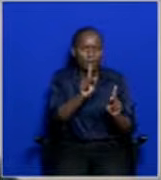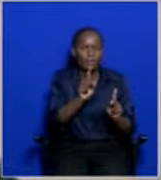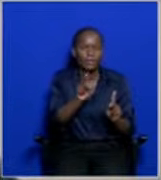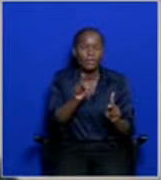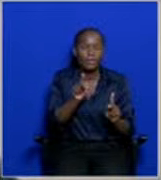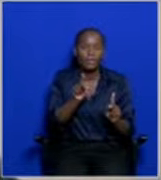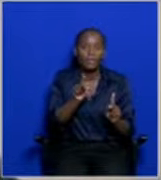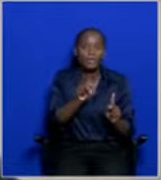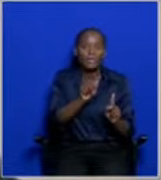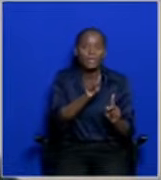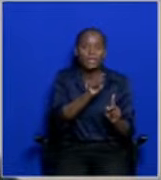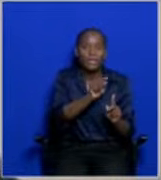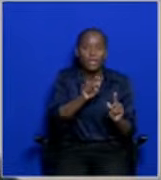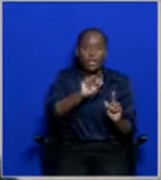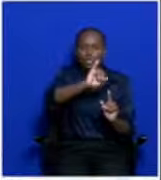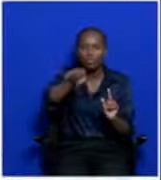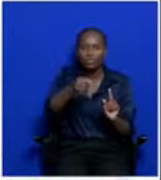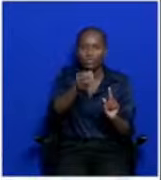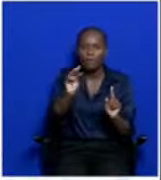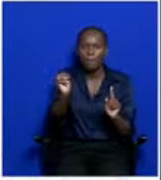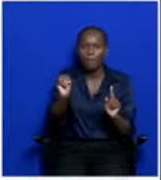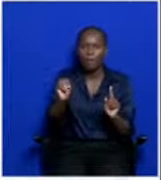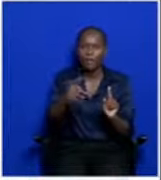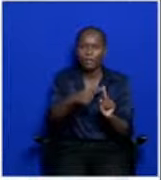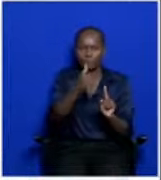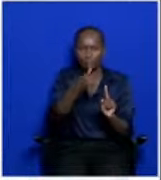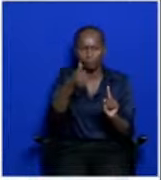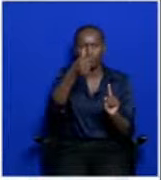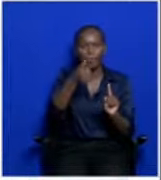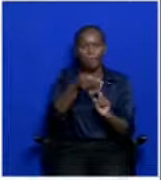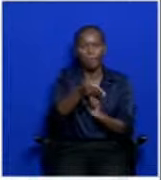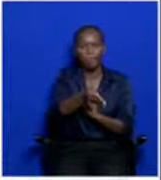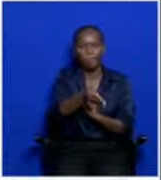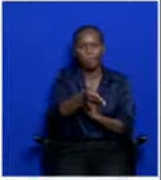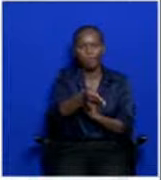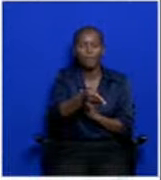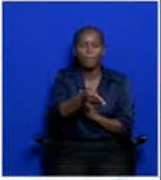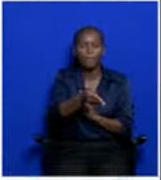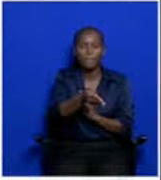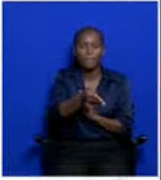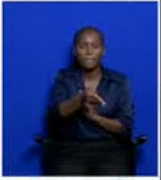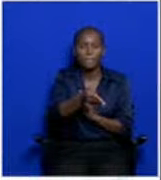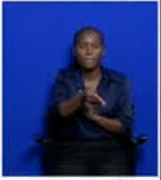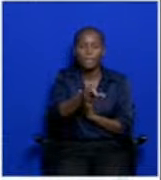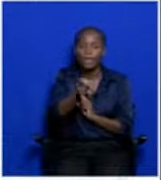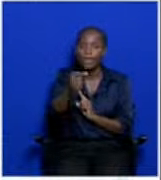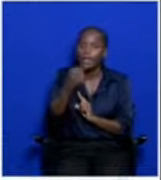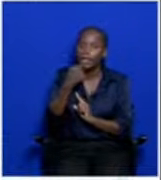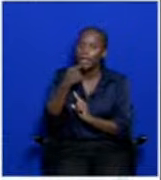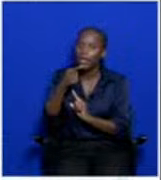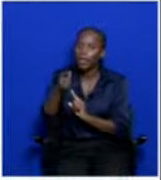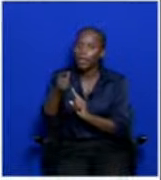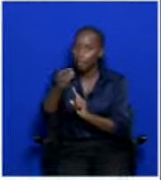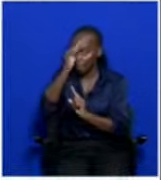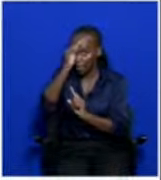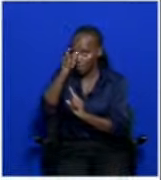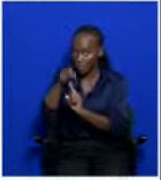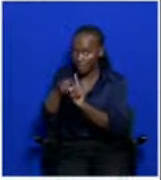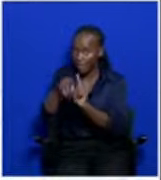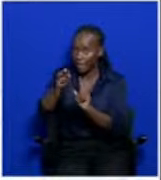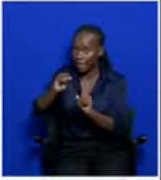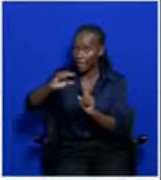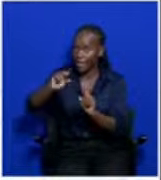Mkhwanazi was, whose presence was confirmed by Constable Mackenzie? In this picture,